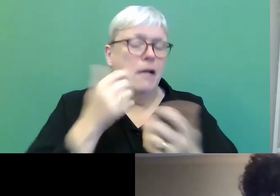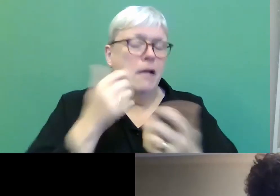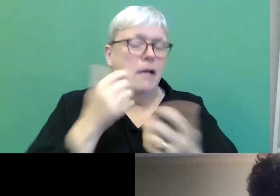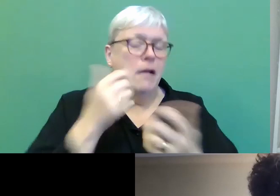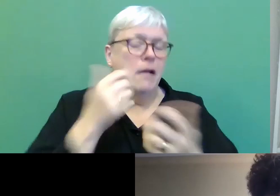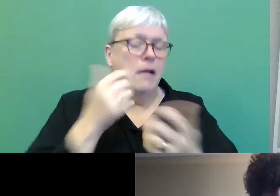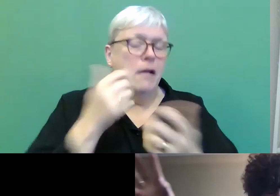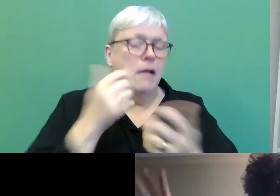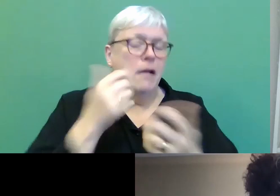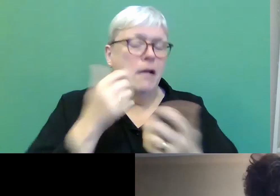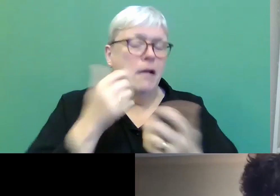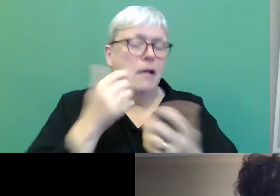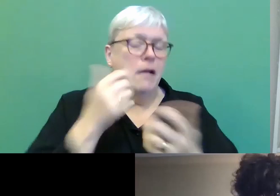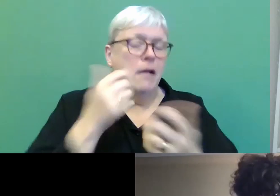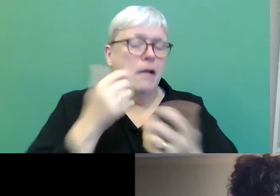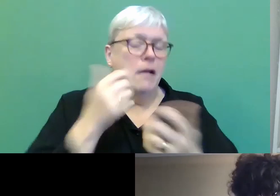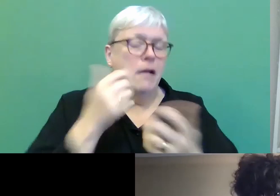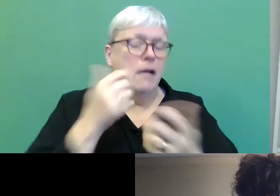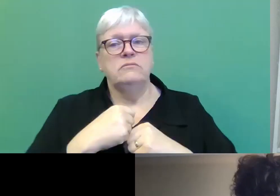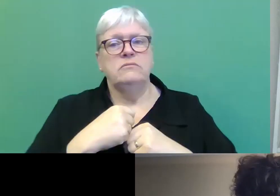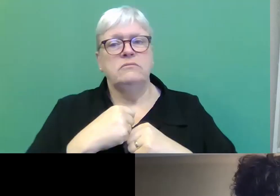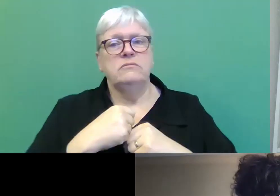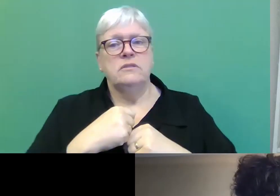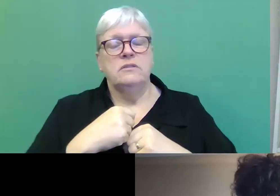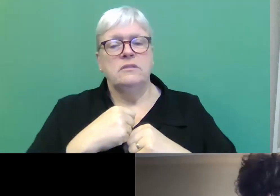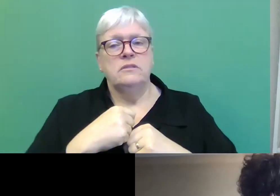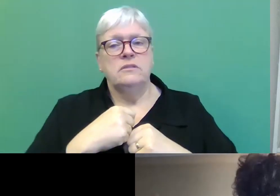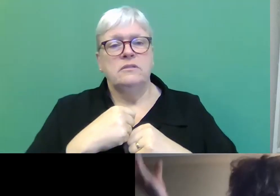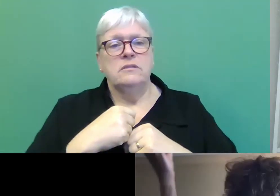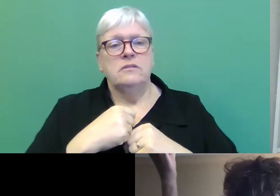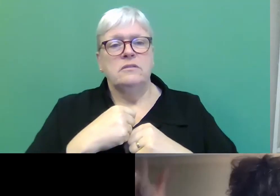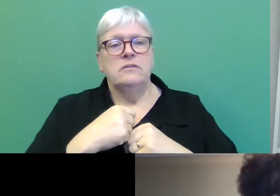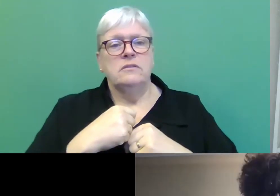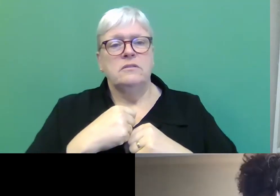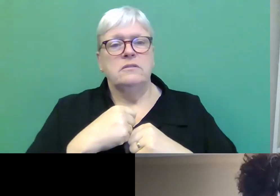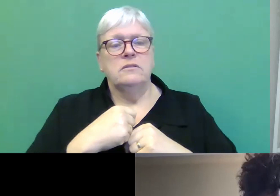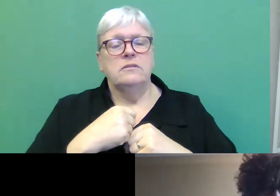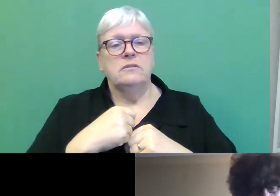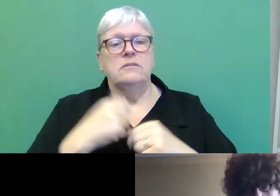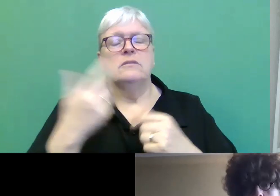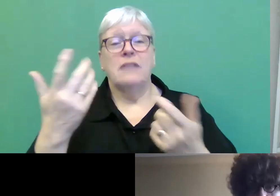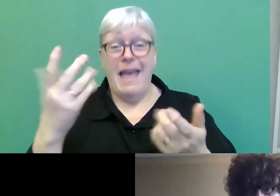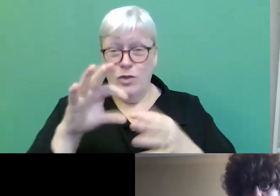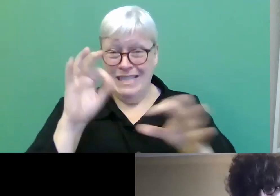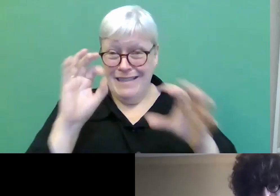ended up writing this almost like comparative companion collection